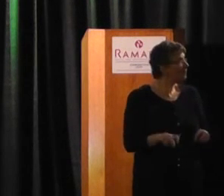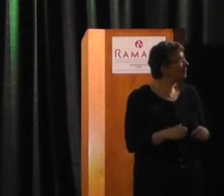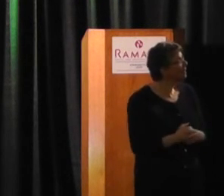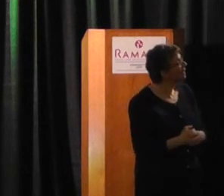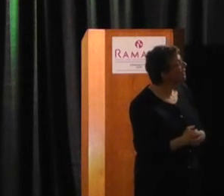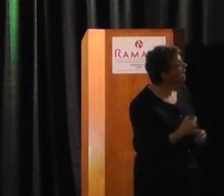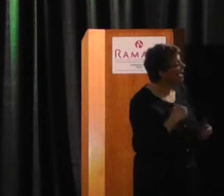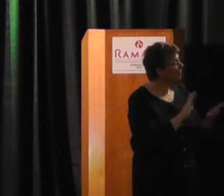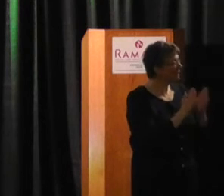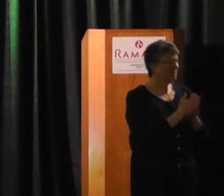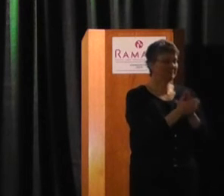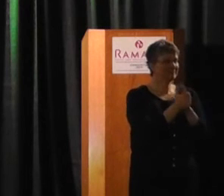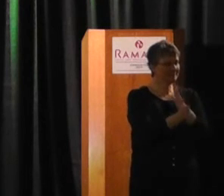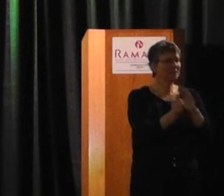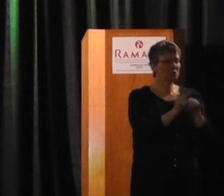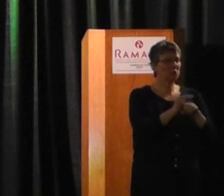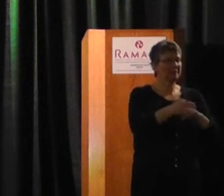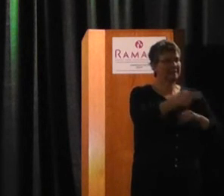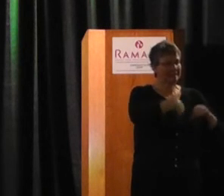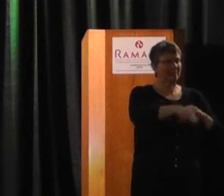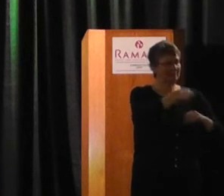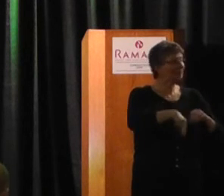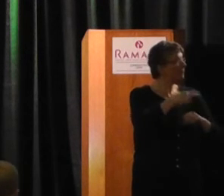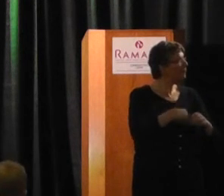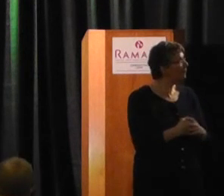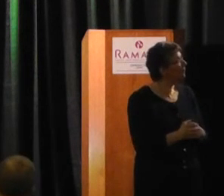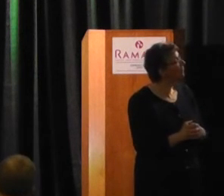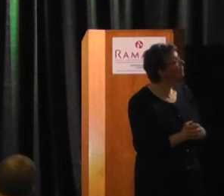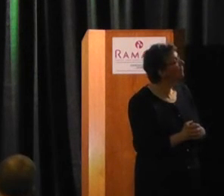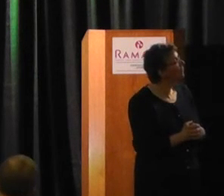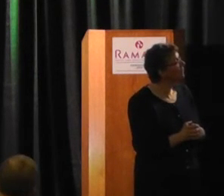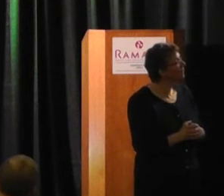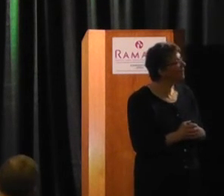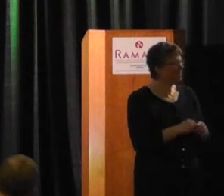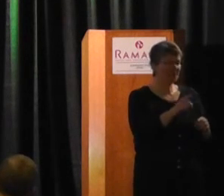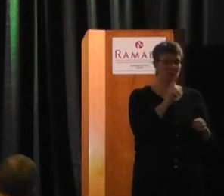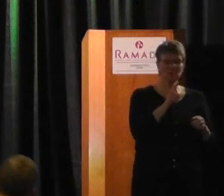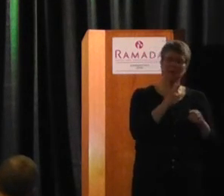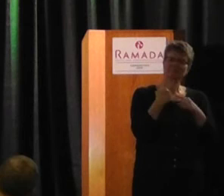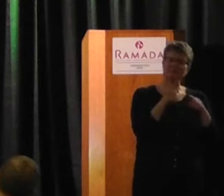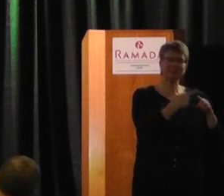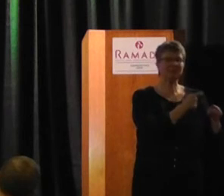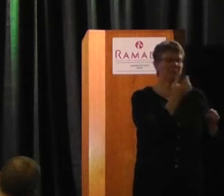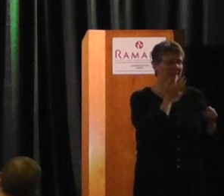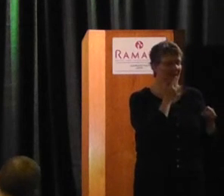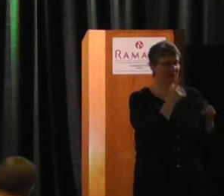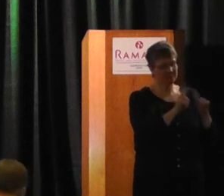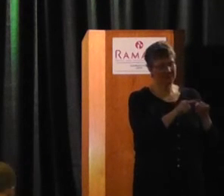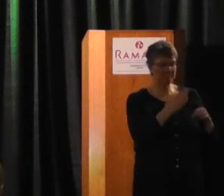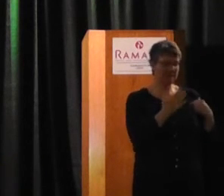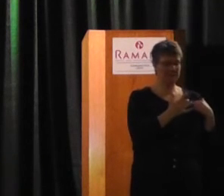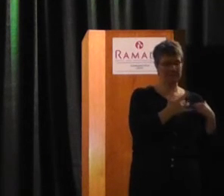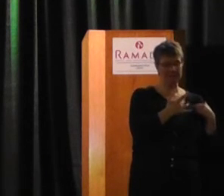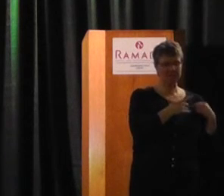tape. I have a lot of colors, and I use depend on my mood, depend on the competition, depend on everything. But I have to say